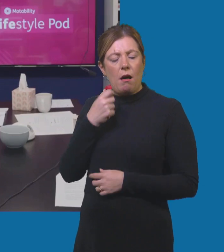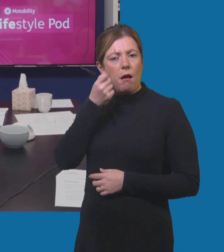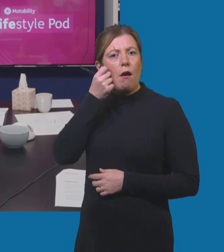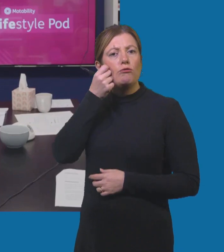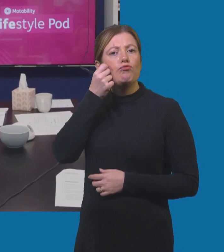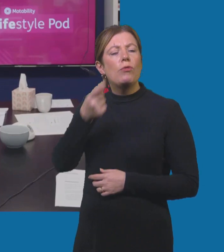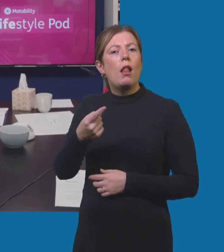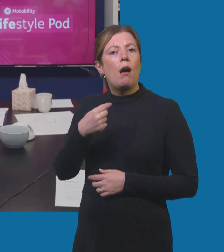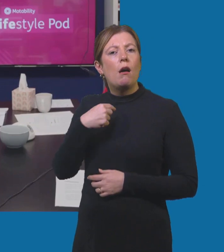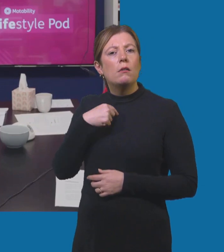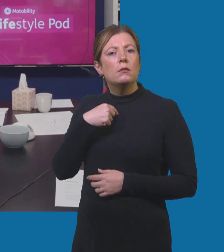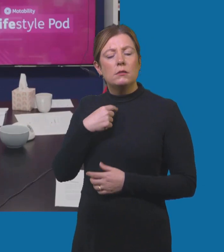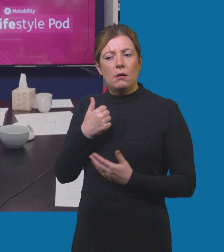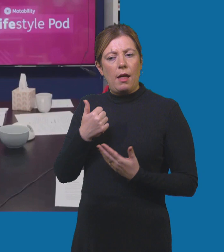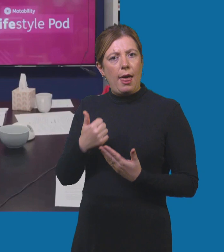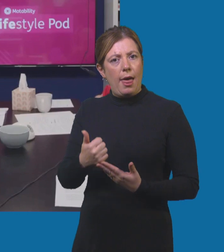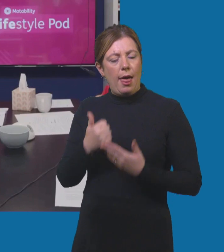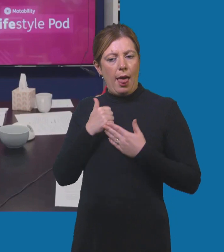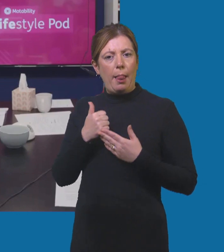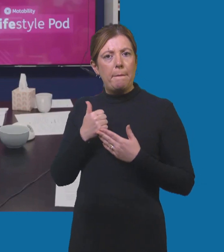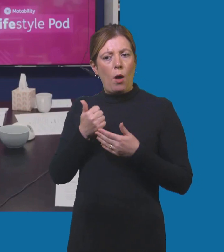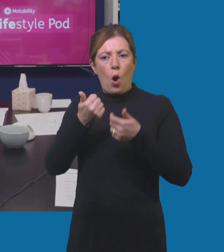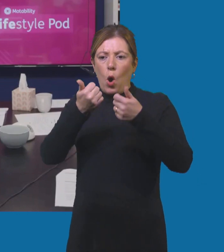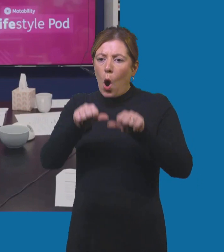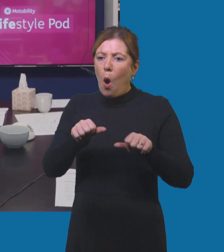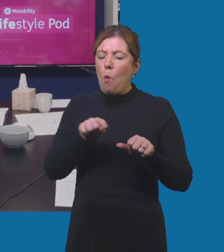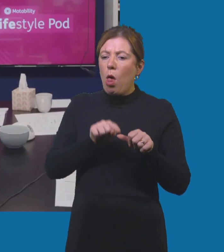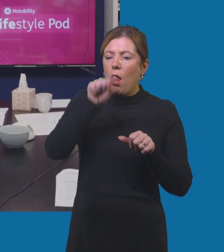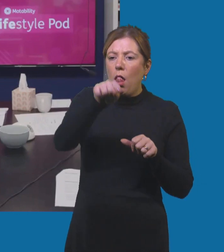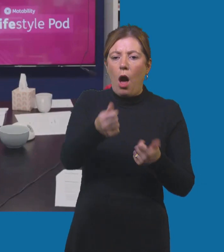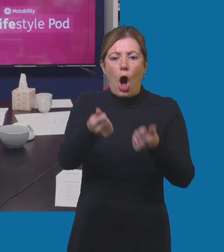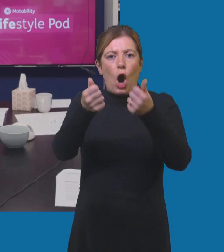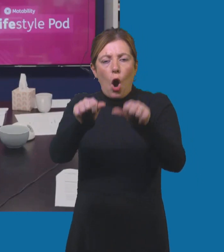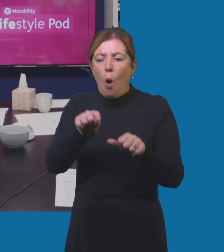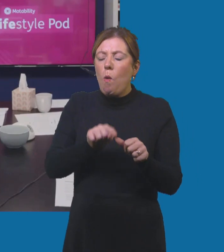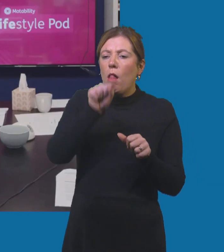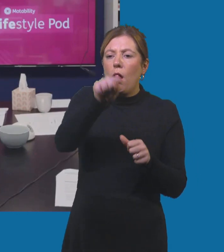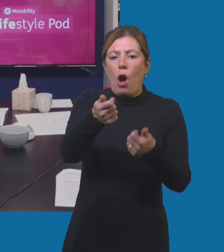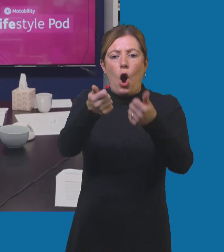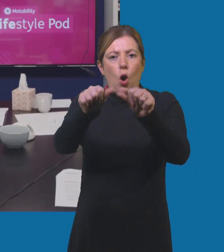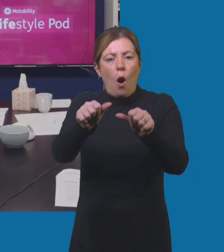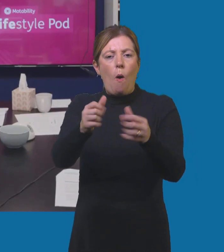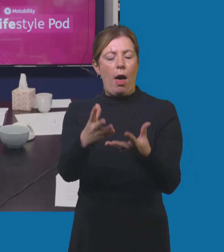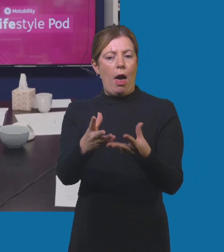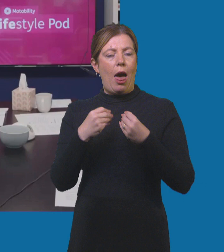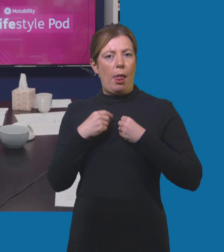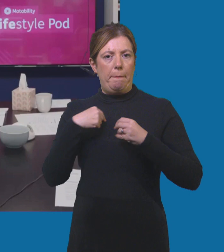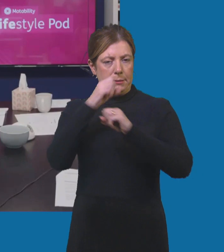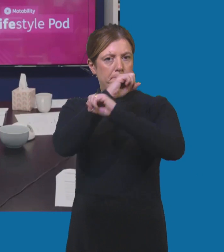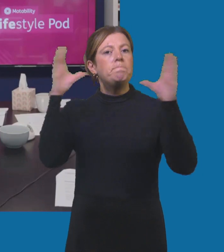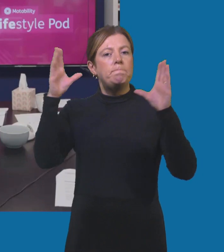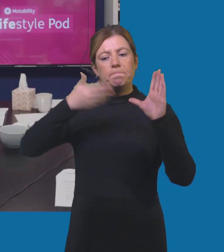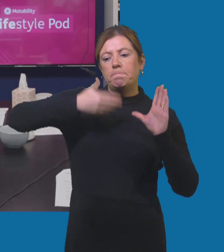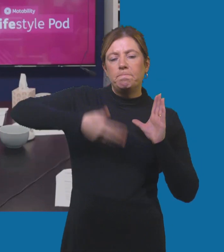that goal setting was what I needed to do with my life, because it gave me a focus and it gave me a direction. It was very